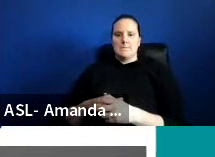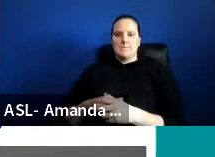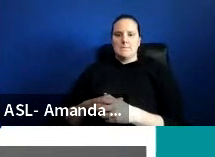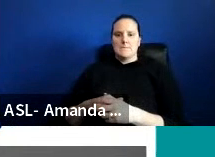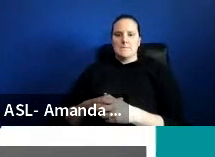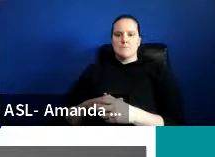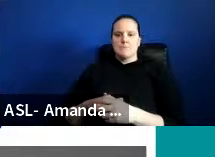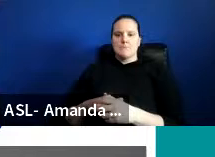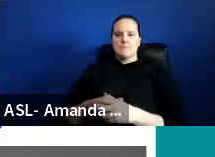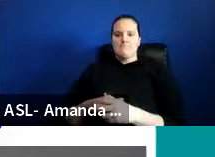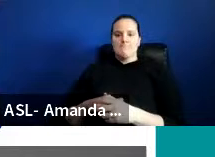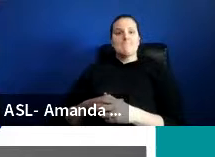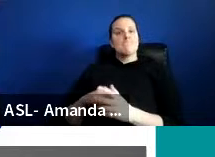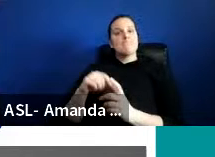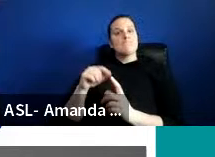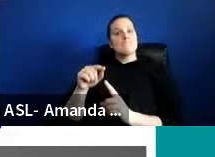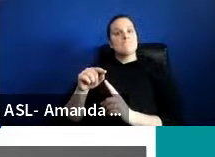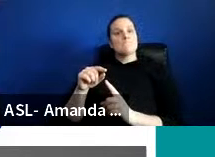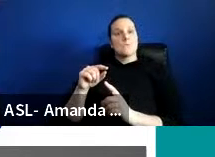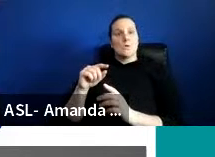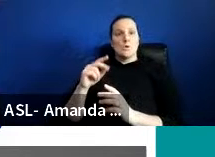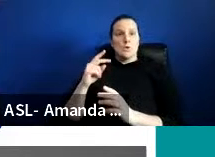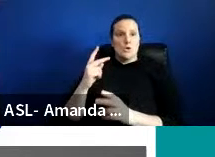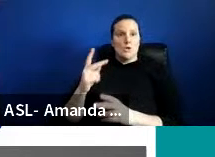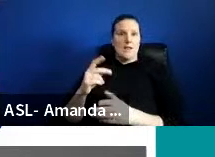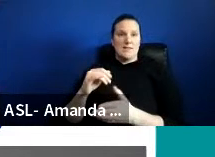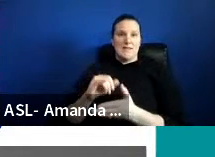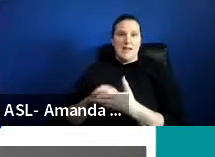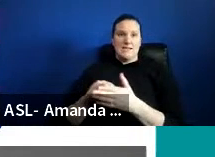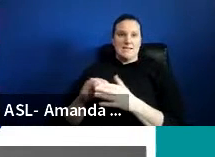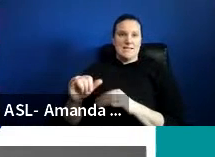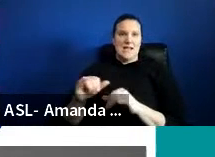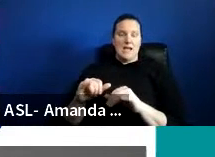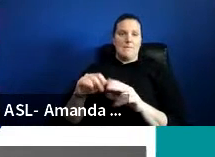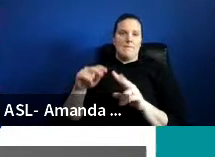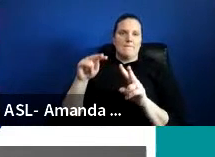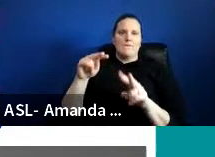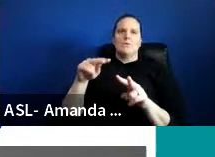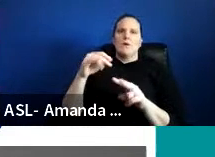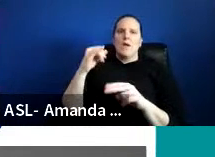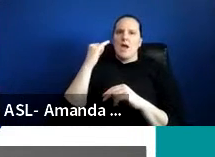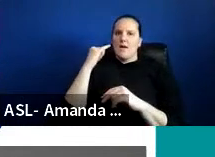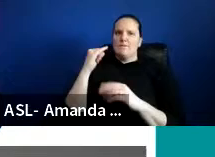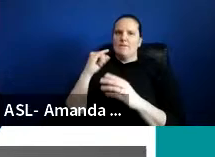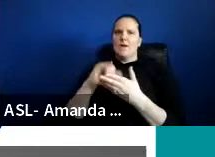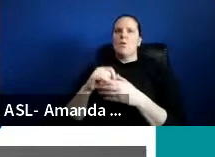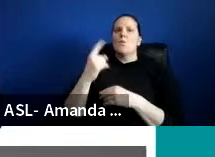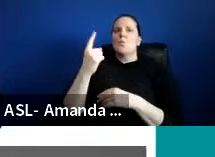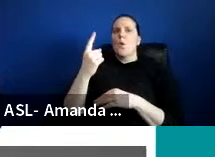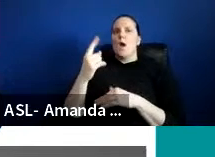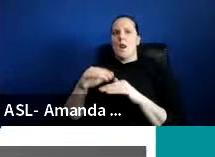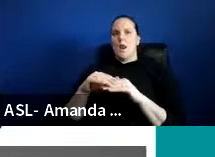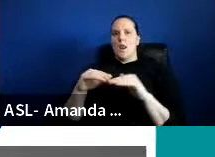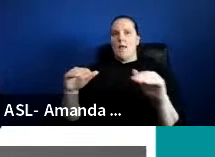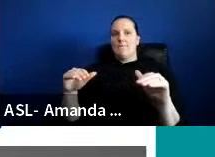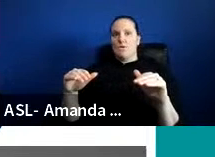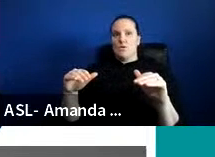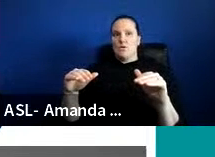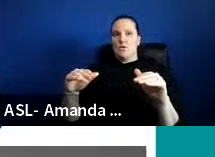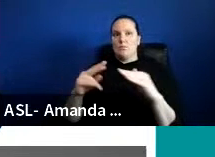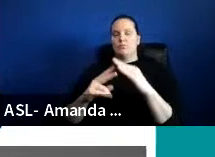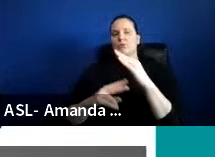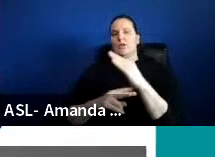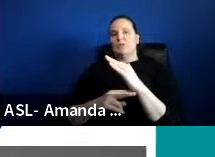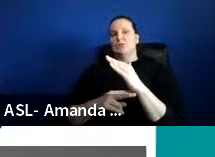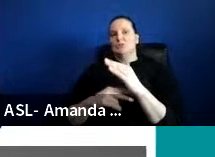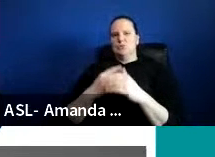This is looking at the same viewpoint, but looking at the bridge if it were single level bridge configuration.